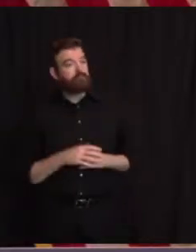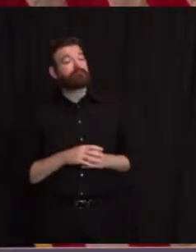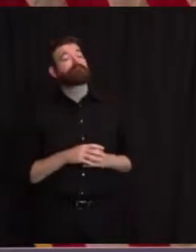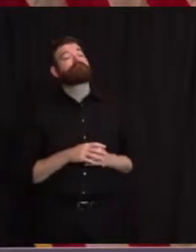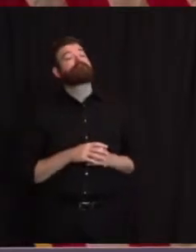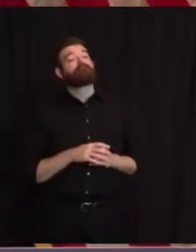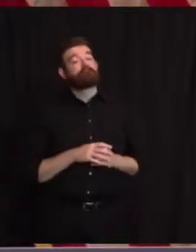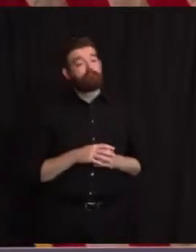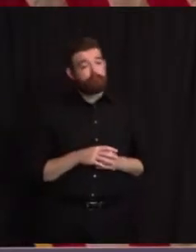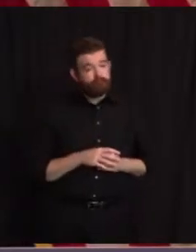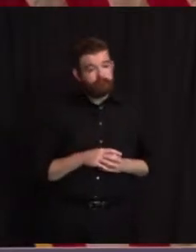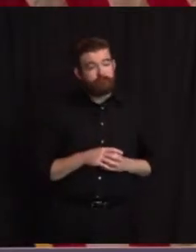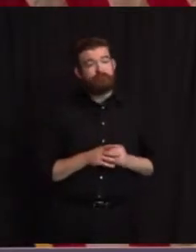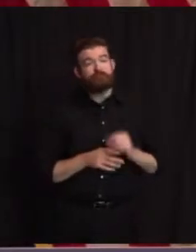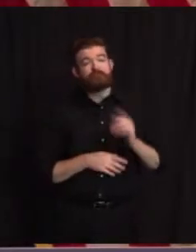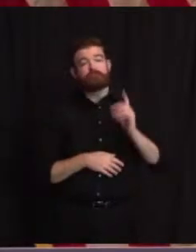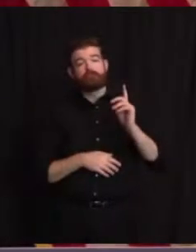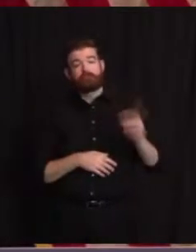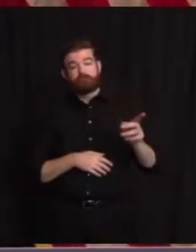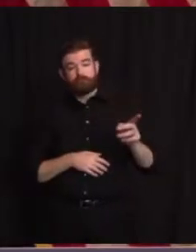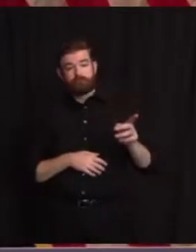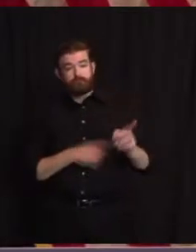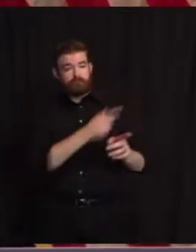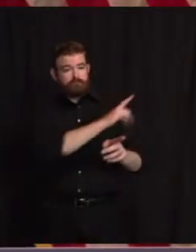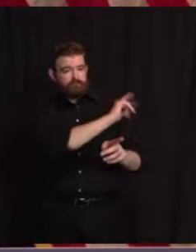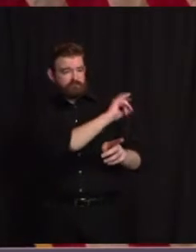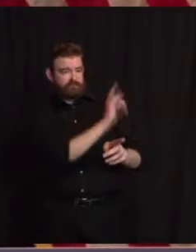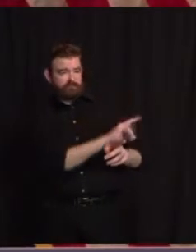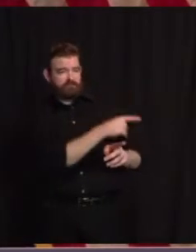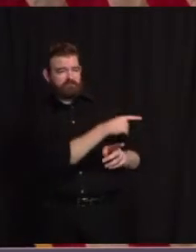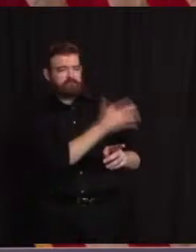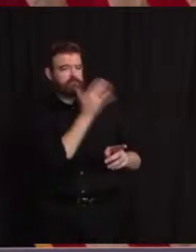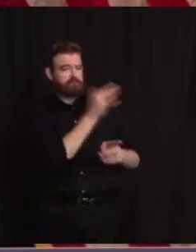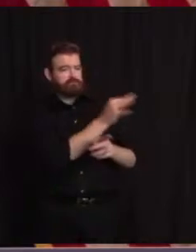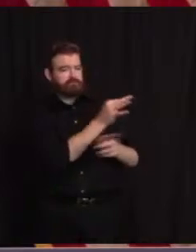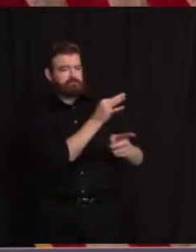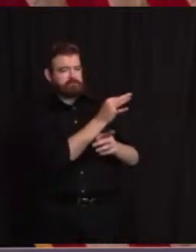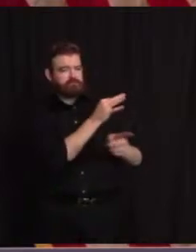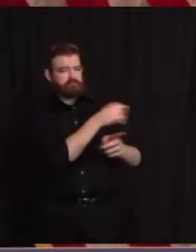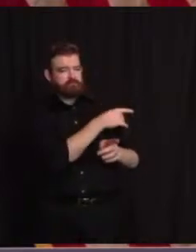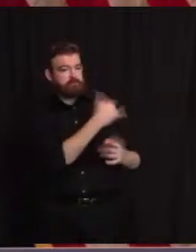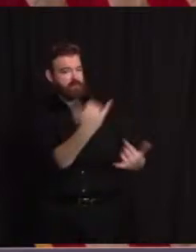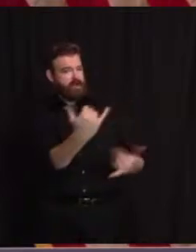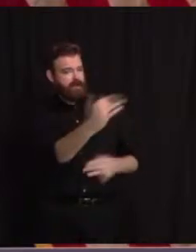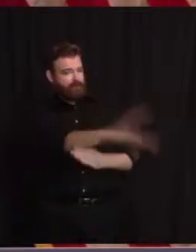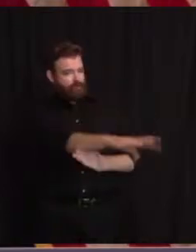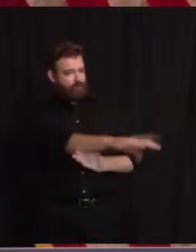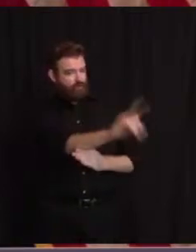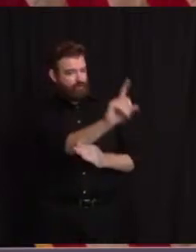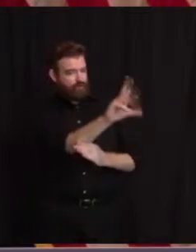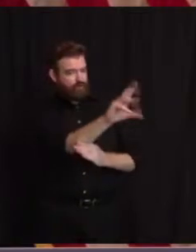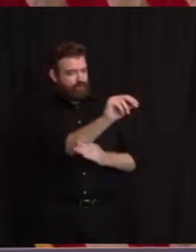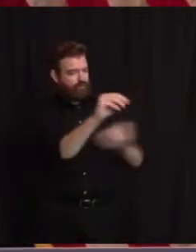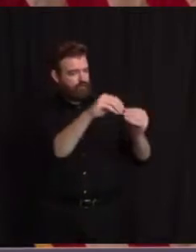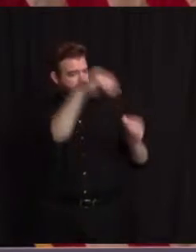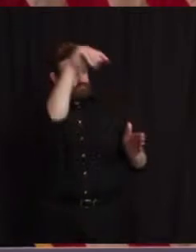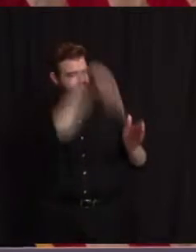Liz, you may want to give a couple of broad strokes, but this is an example of something we're going to get into in chapter and verse at 1:30. Is that fair to